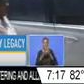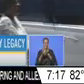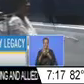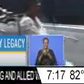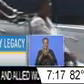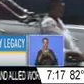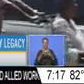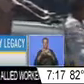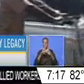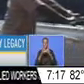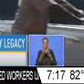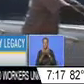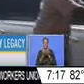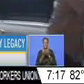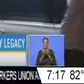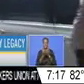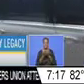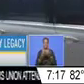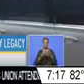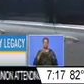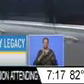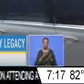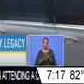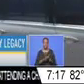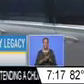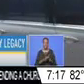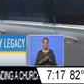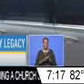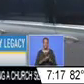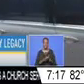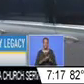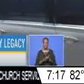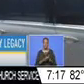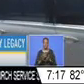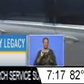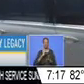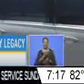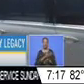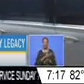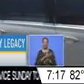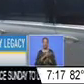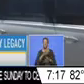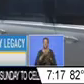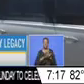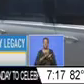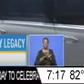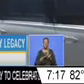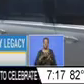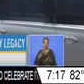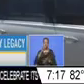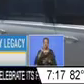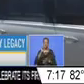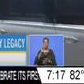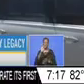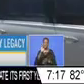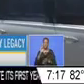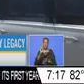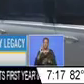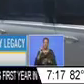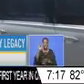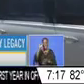Centerville constituency. However, before that, our ancestor, Dr. Ratio, which was his